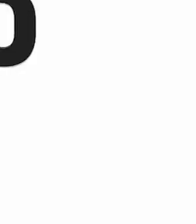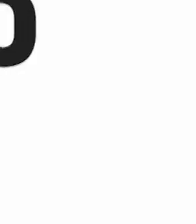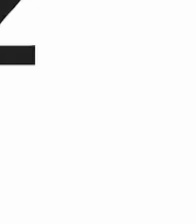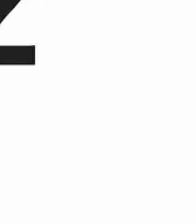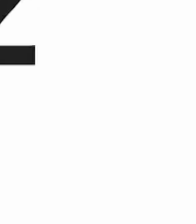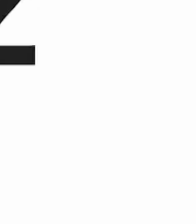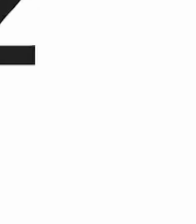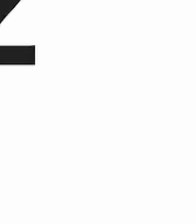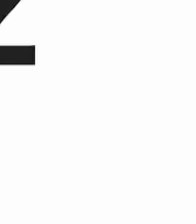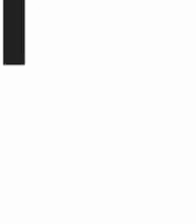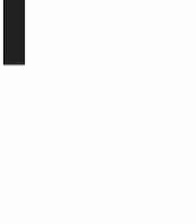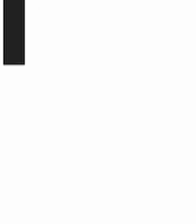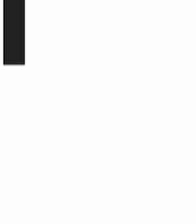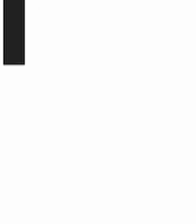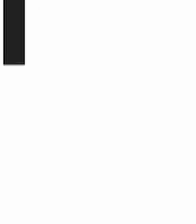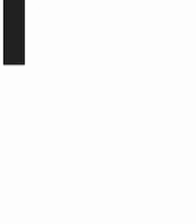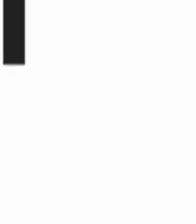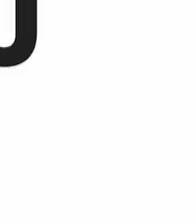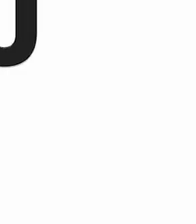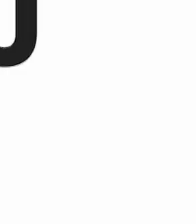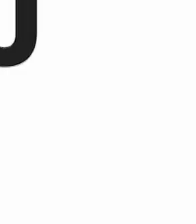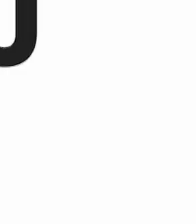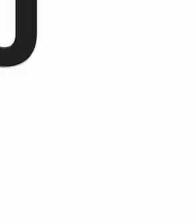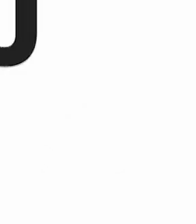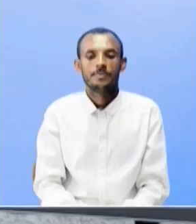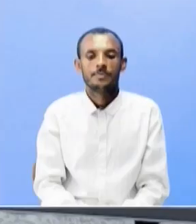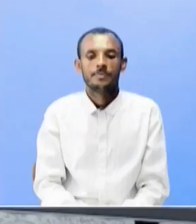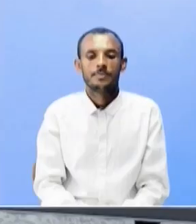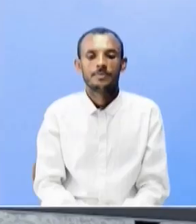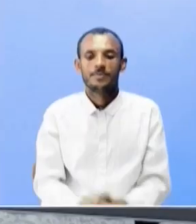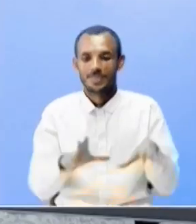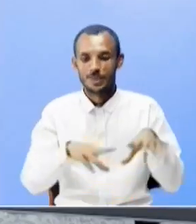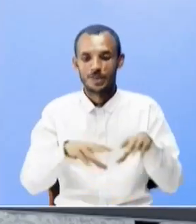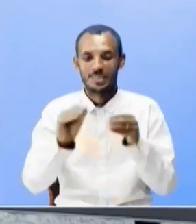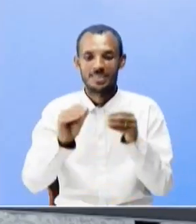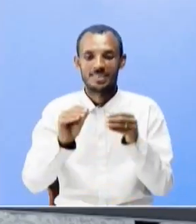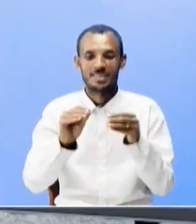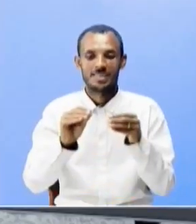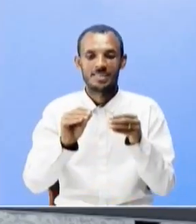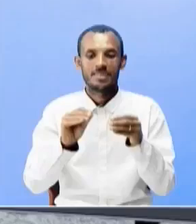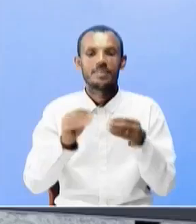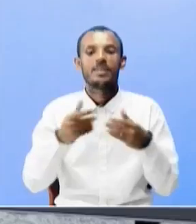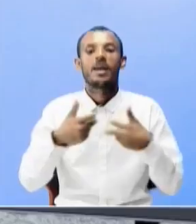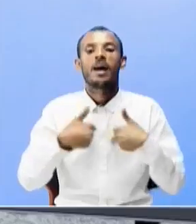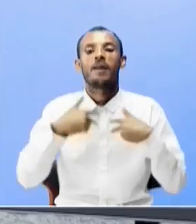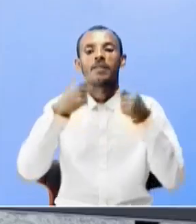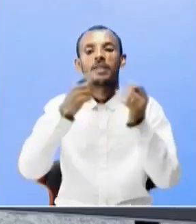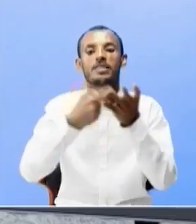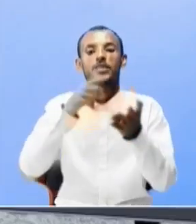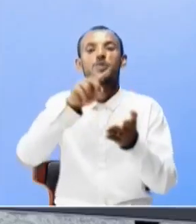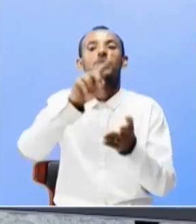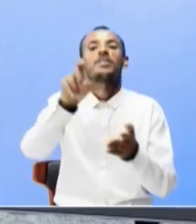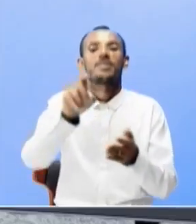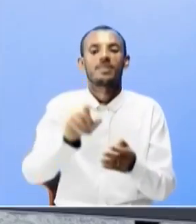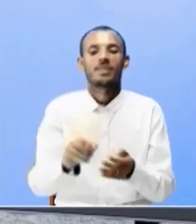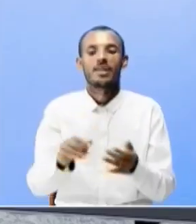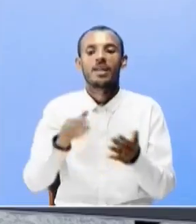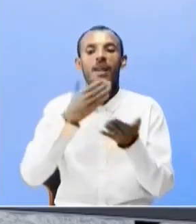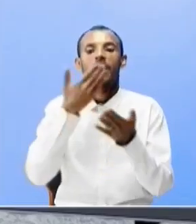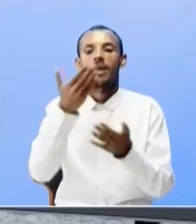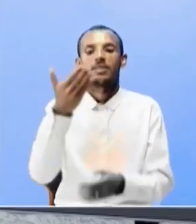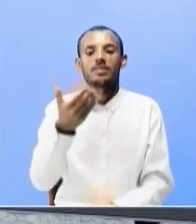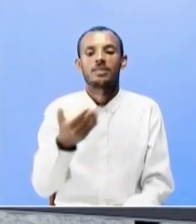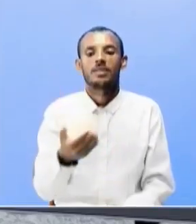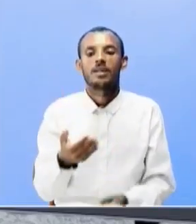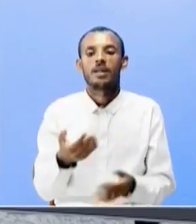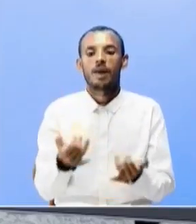Students, Have you tried the question? Nice.